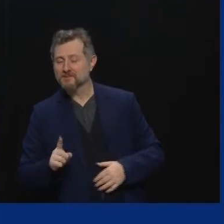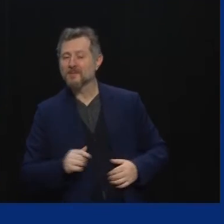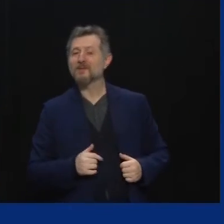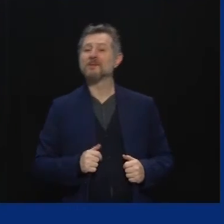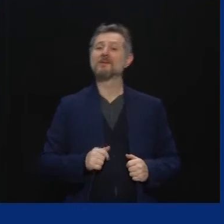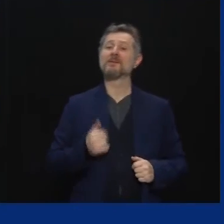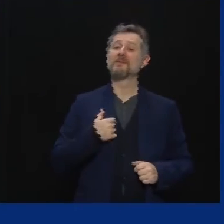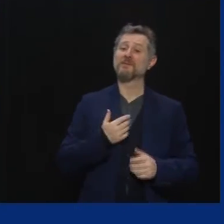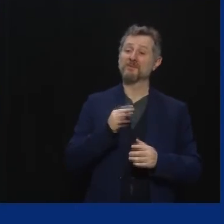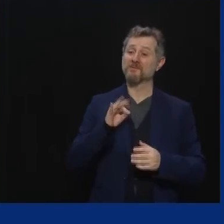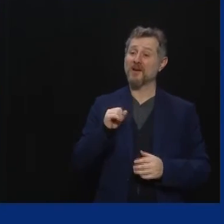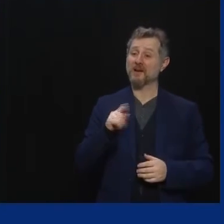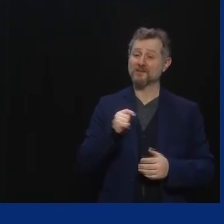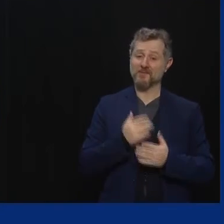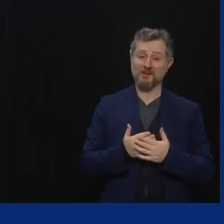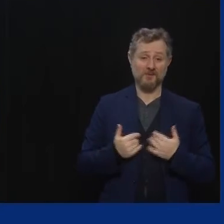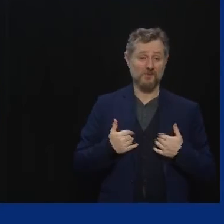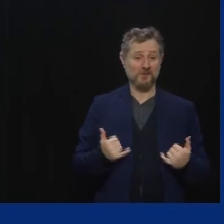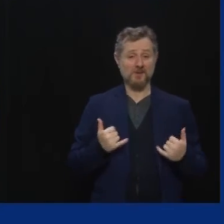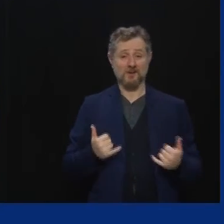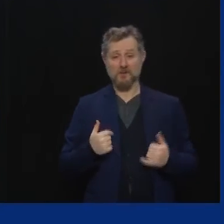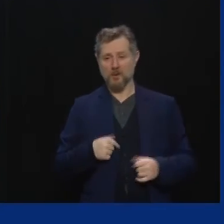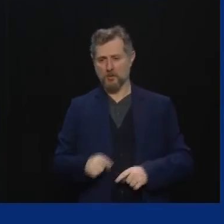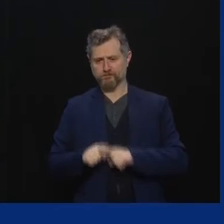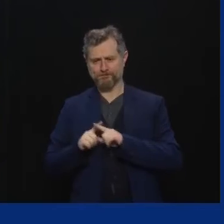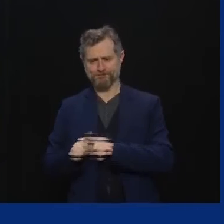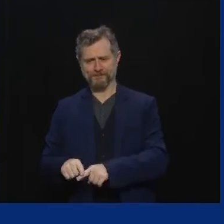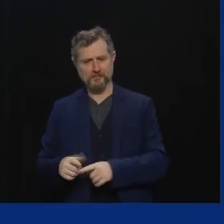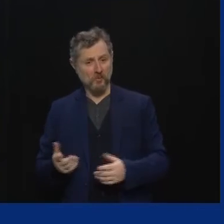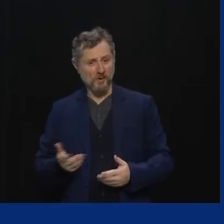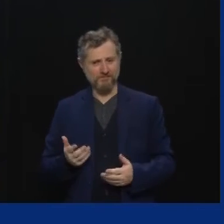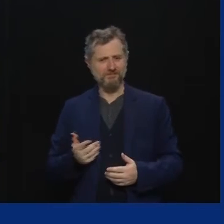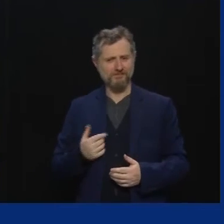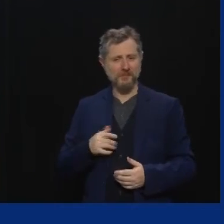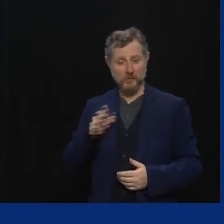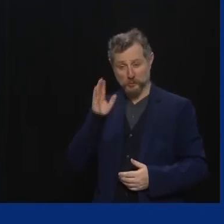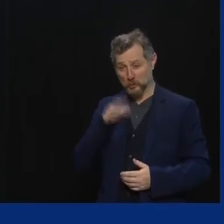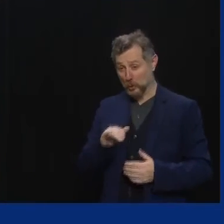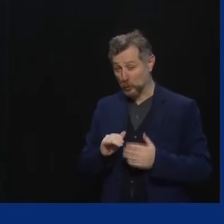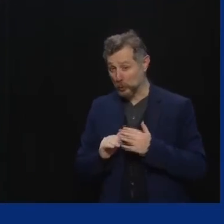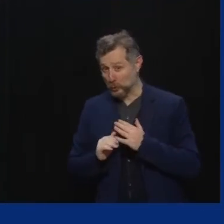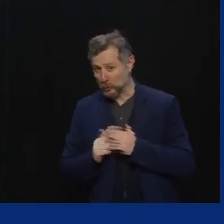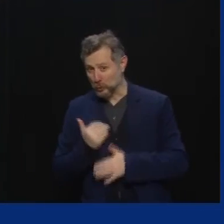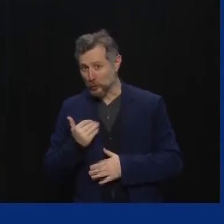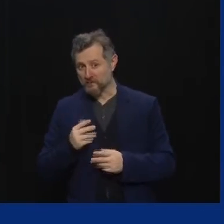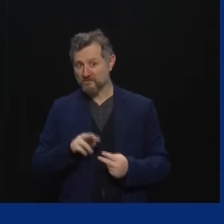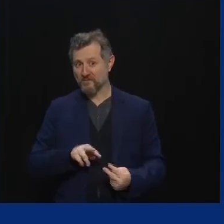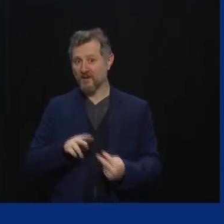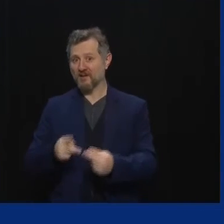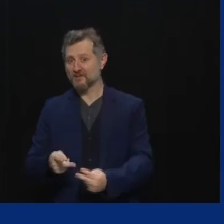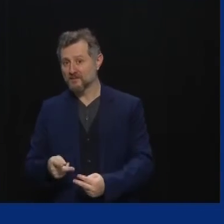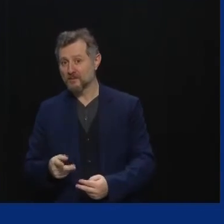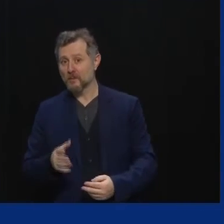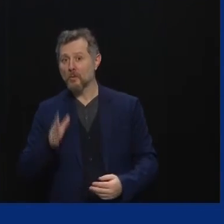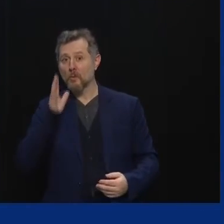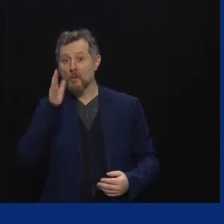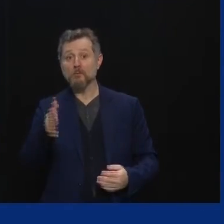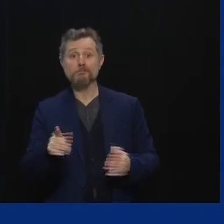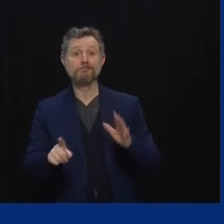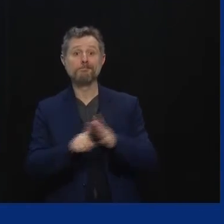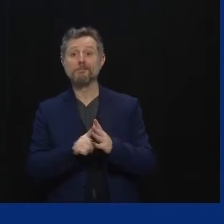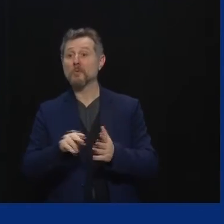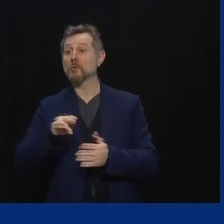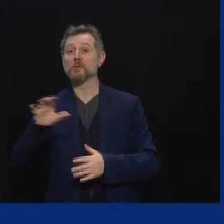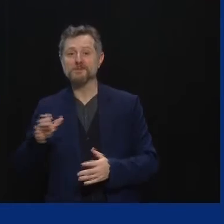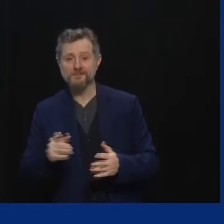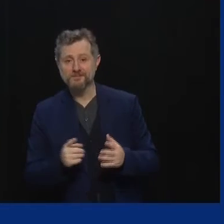today. We know that there's a new variant. It's likely to show up in New York. We don't know whether the symptoms, particularly those who are vaccinated and boosted, are as minor